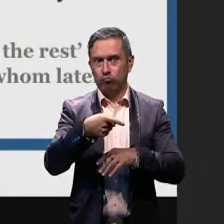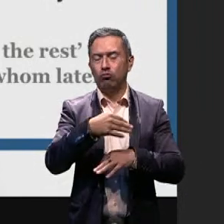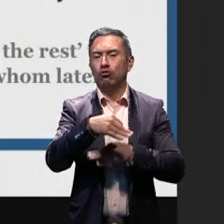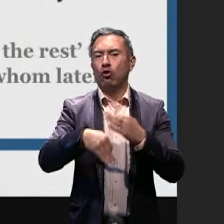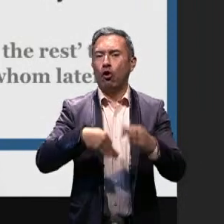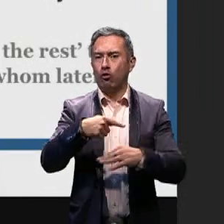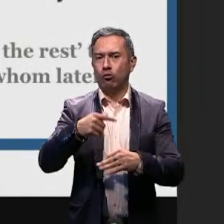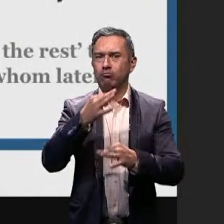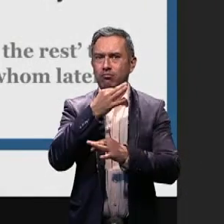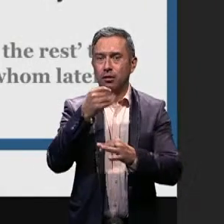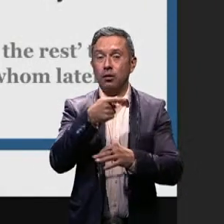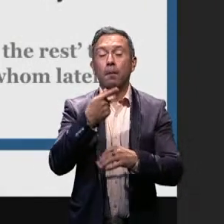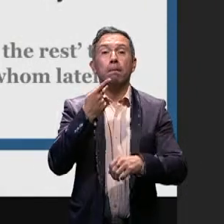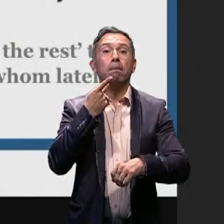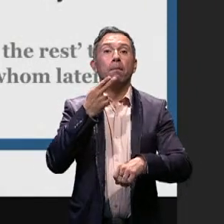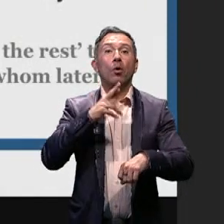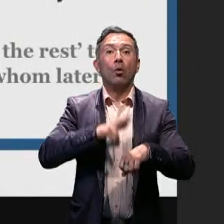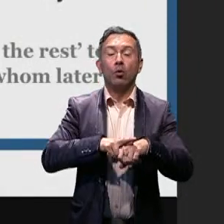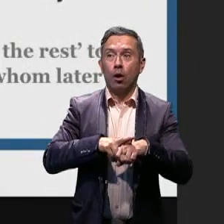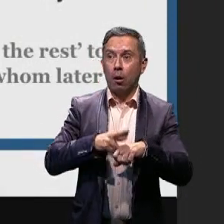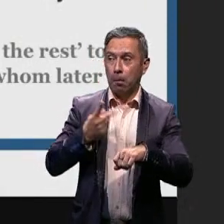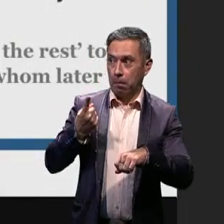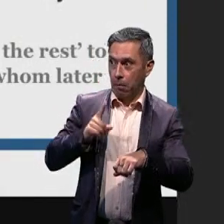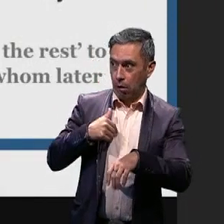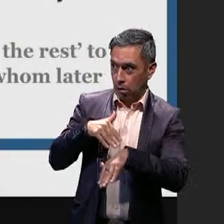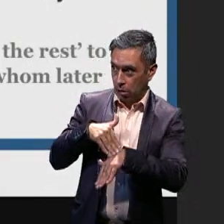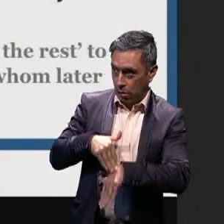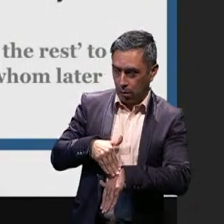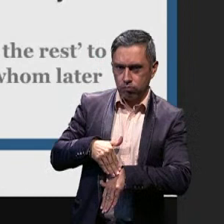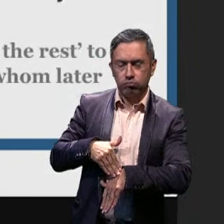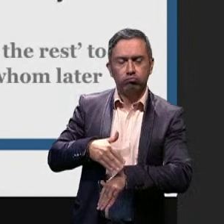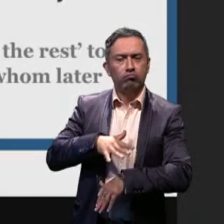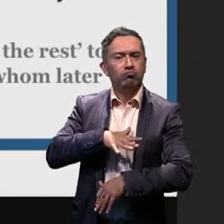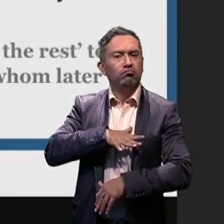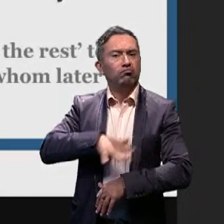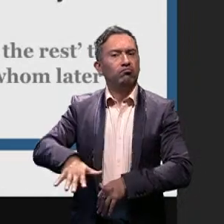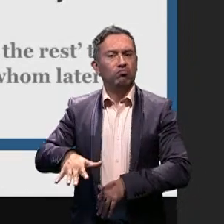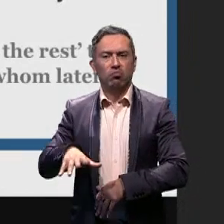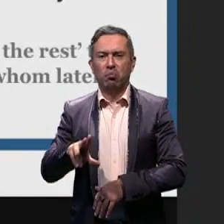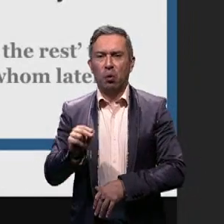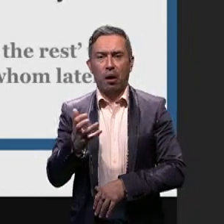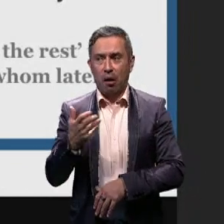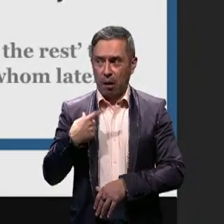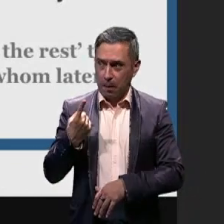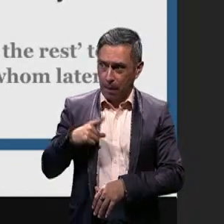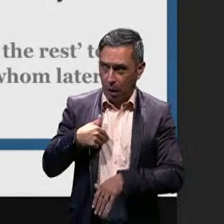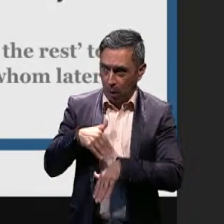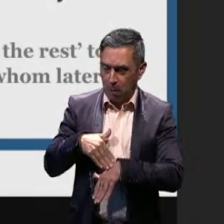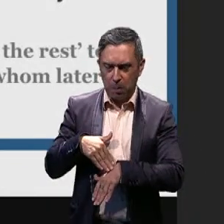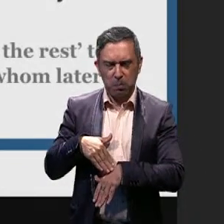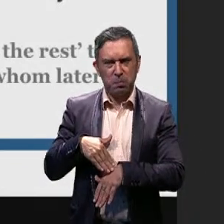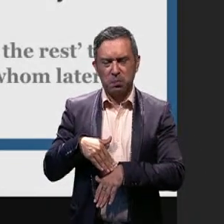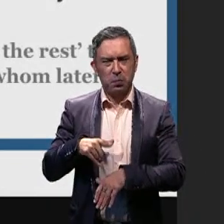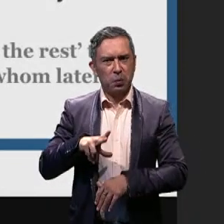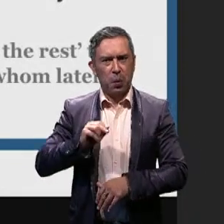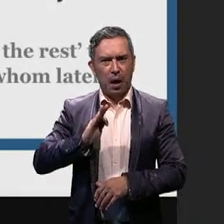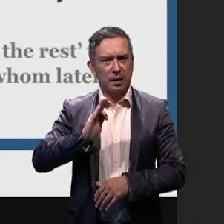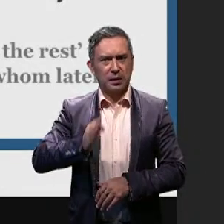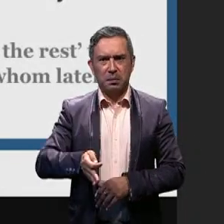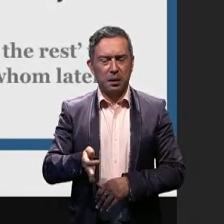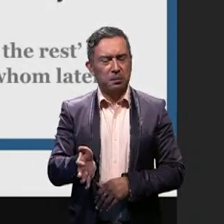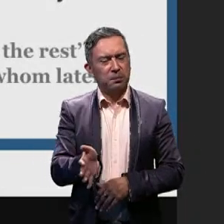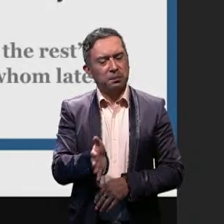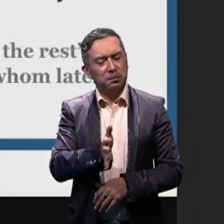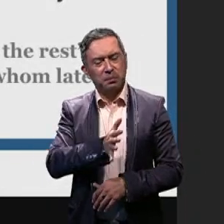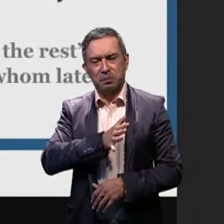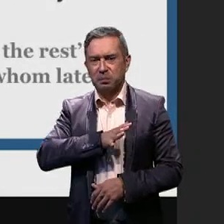that. They refused and instead went out and claimed publicly to the press that there was